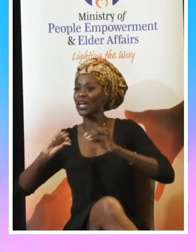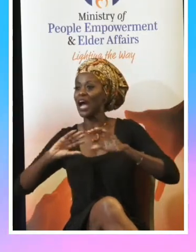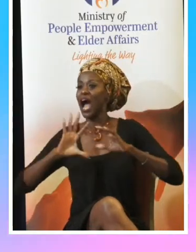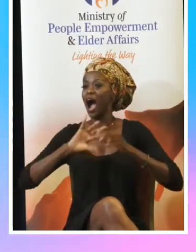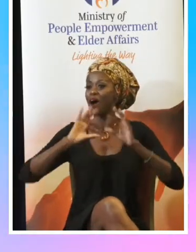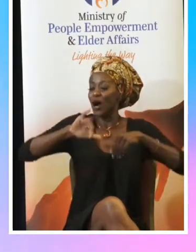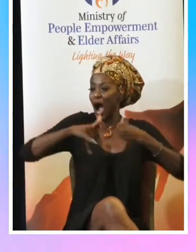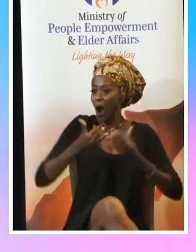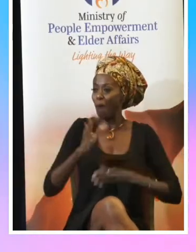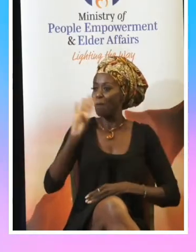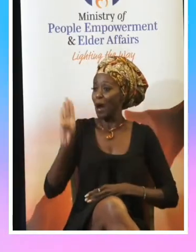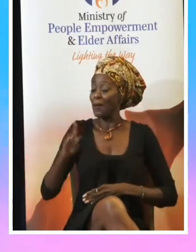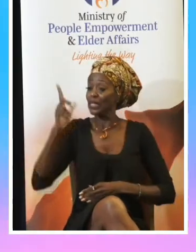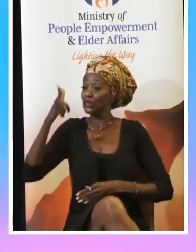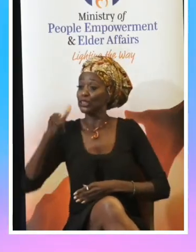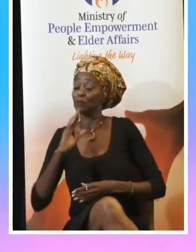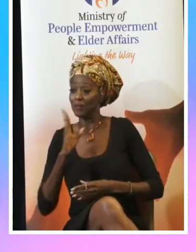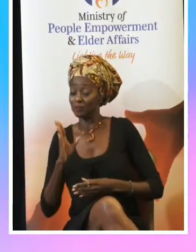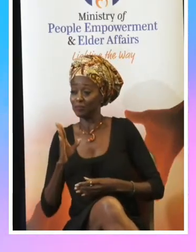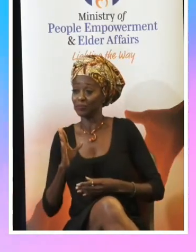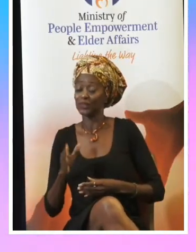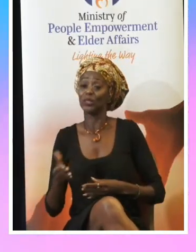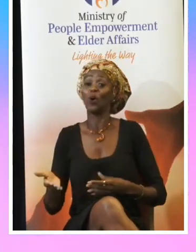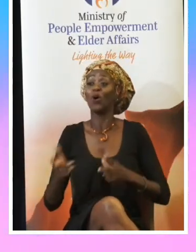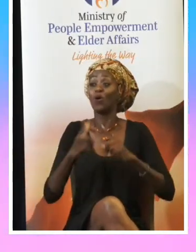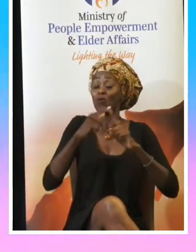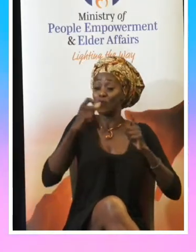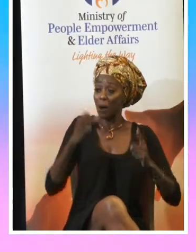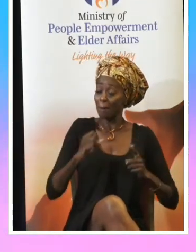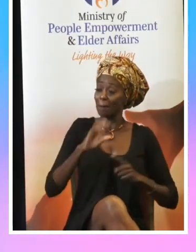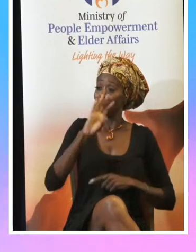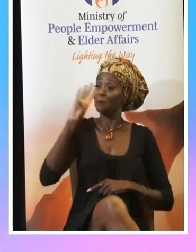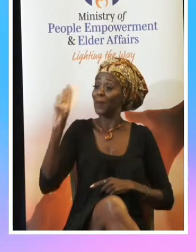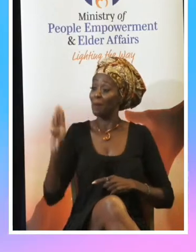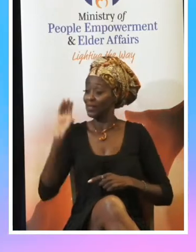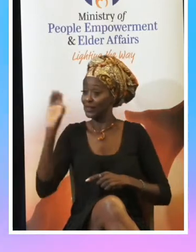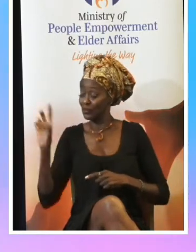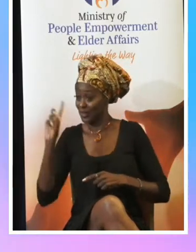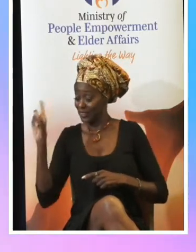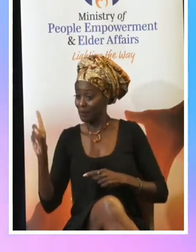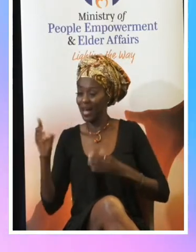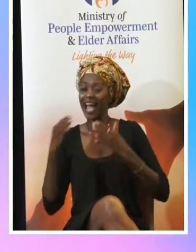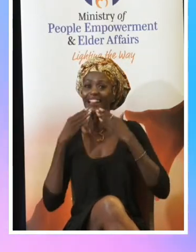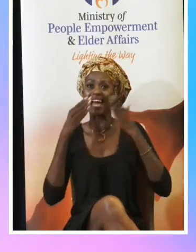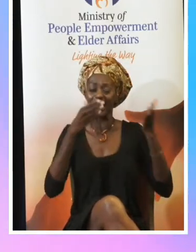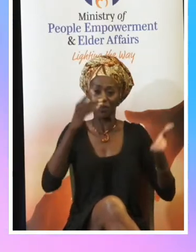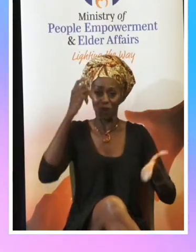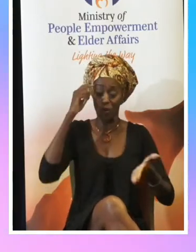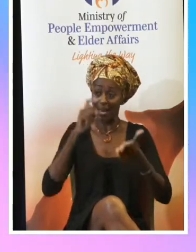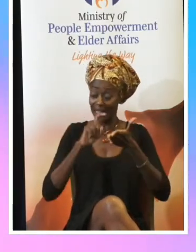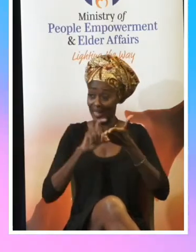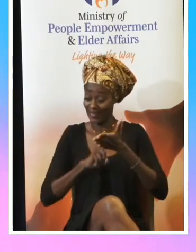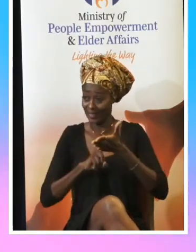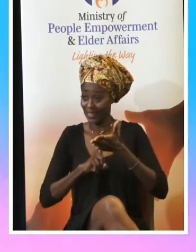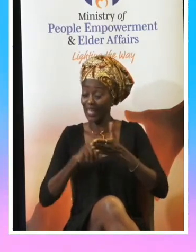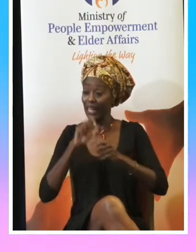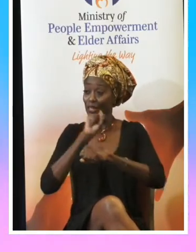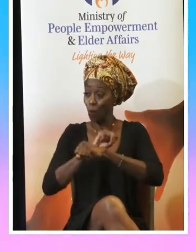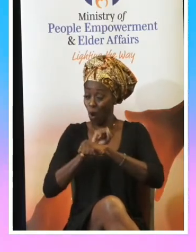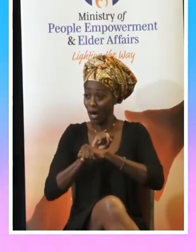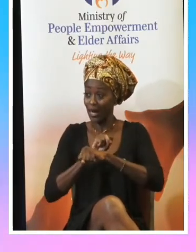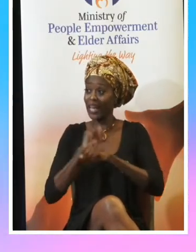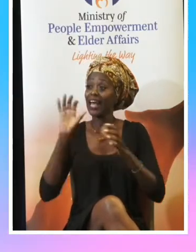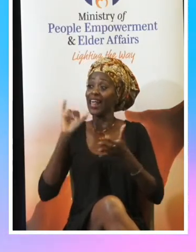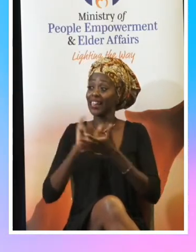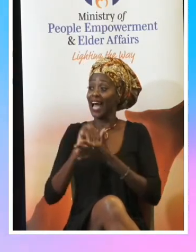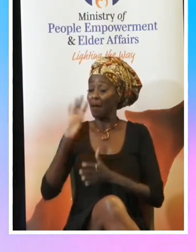On behalf of the Barbados Council for the Disabled, I thank you for recognizing the role we played. Small, but we